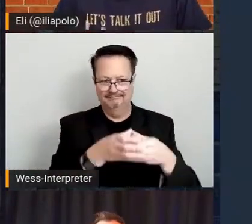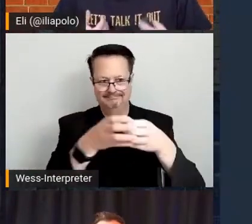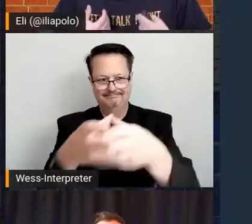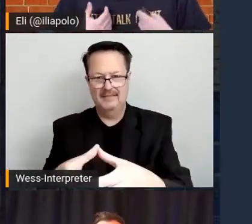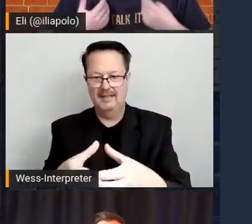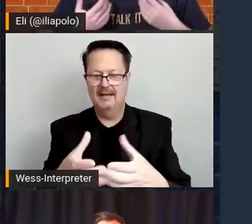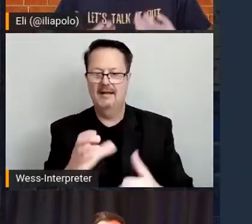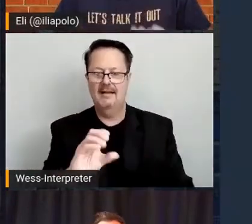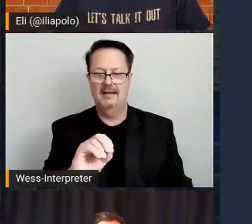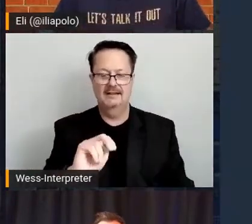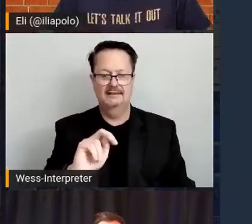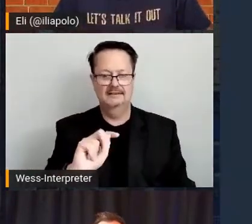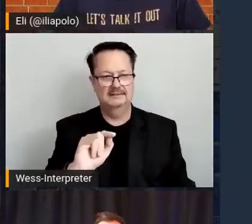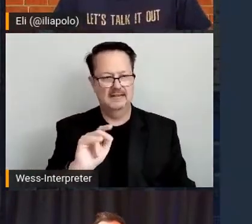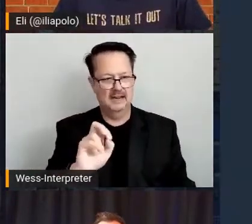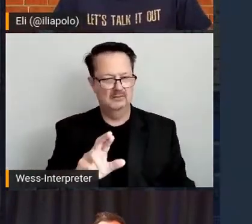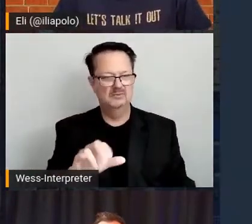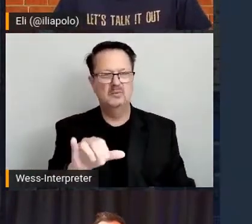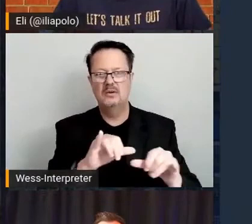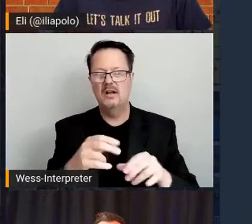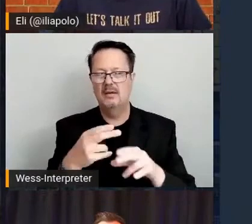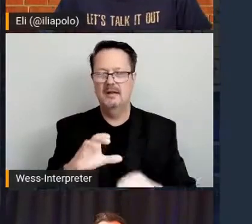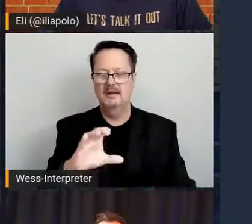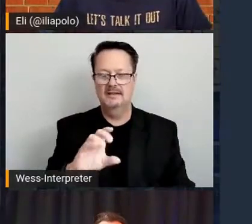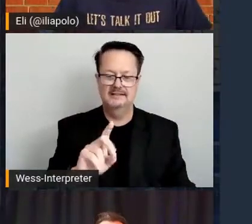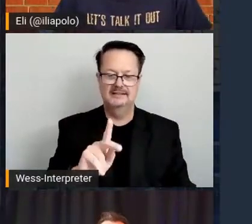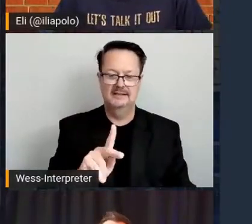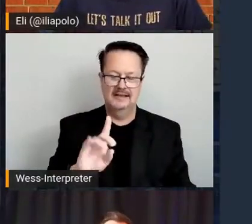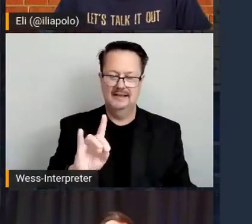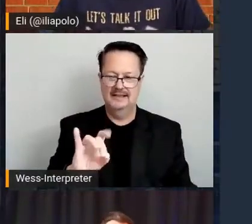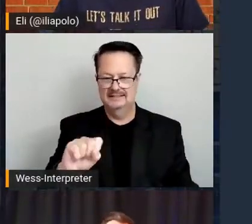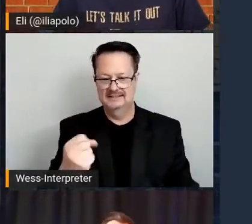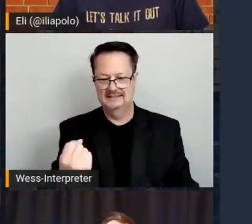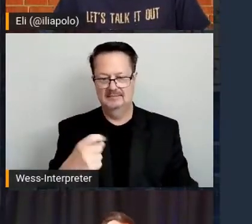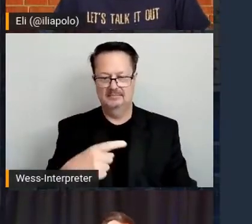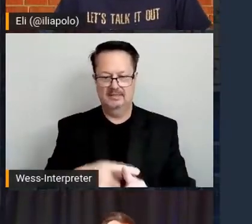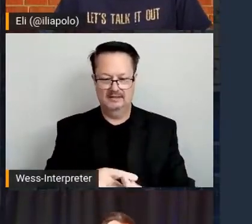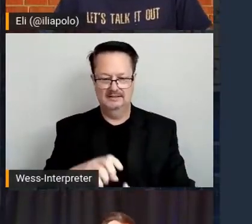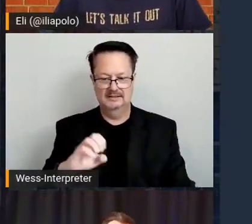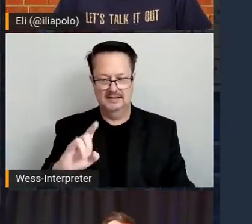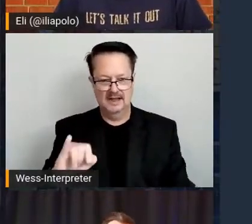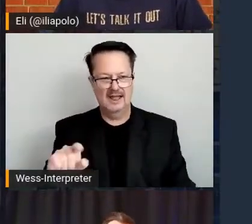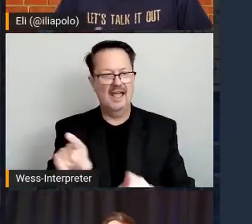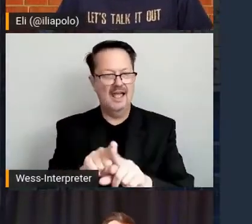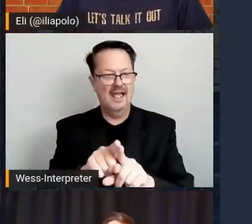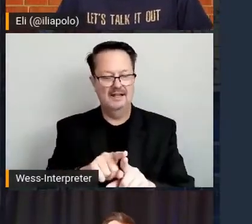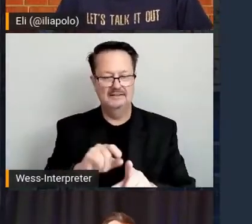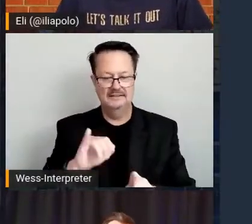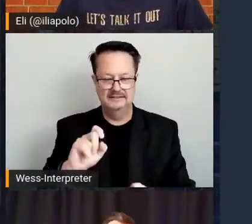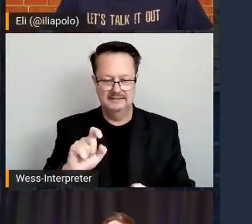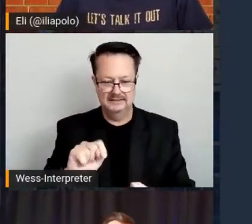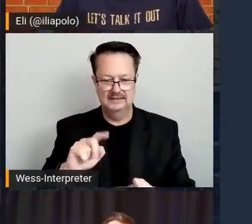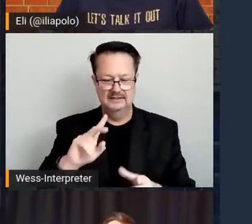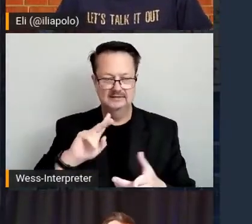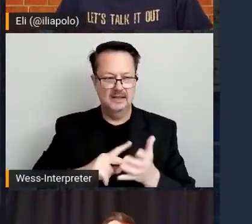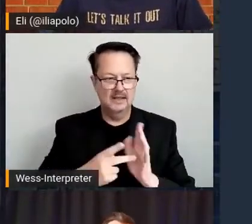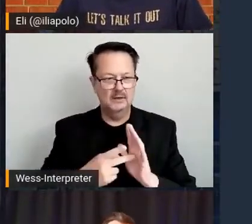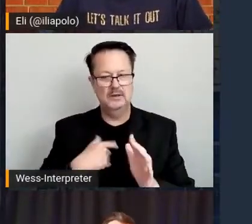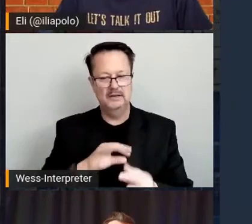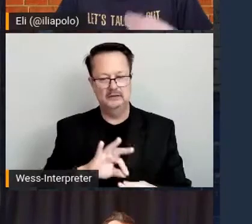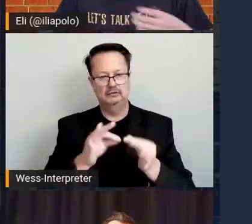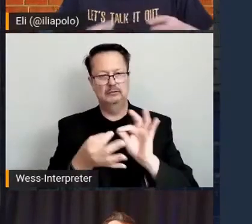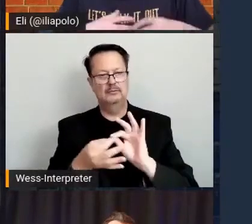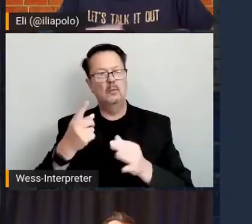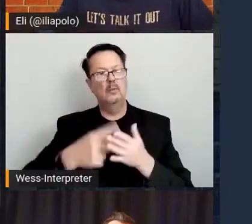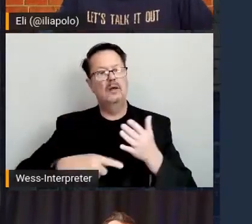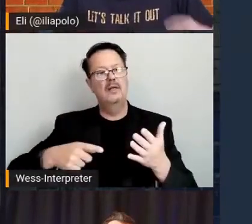why we commonly refer to CDK8s plus APIs as intent-based. So we interpret the user's intent,